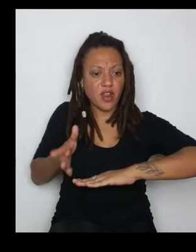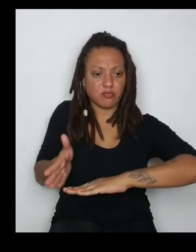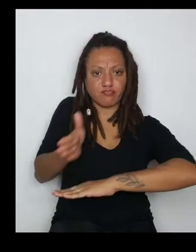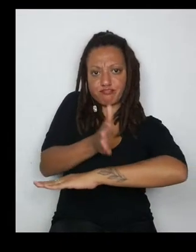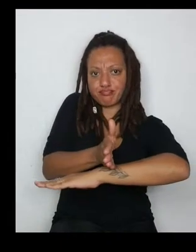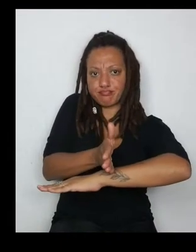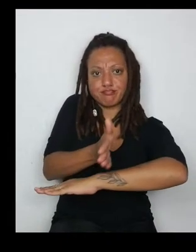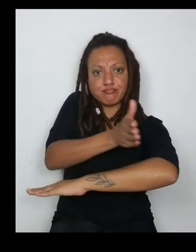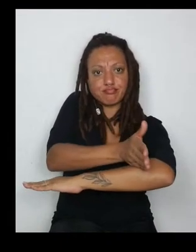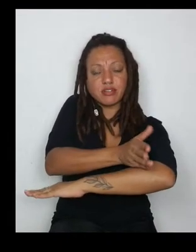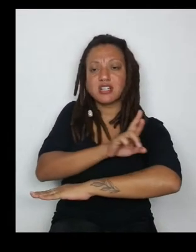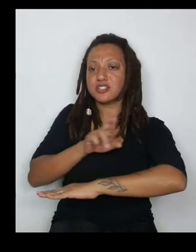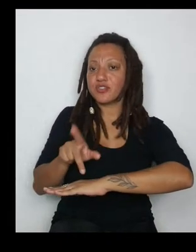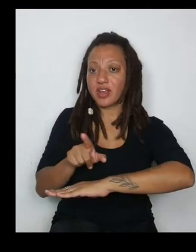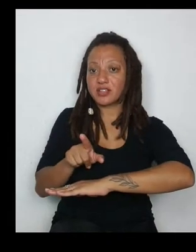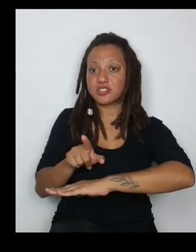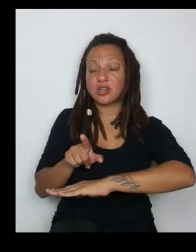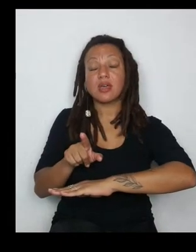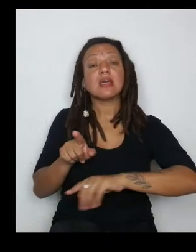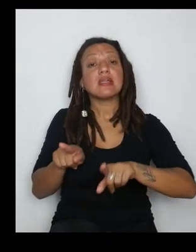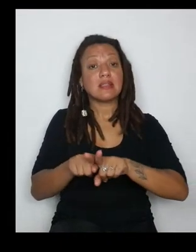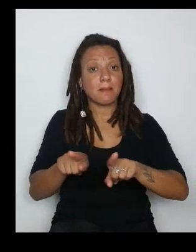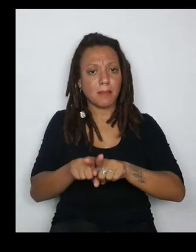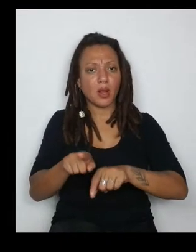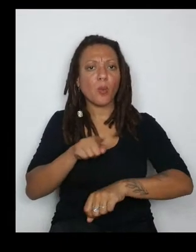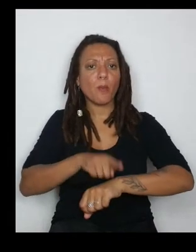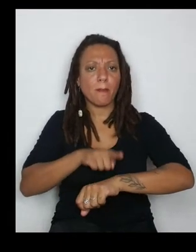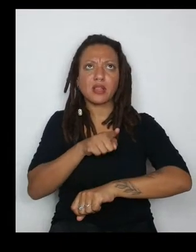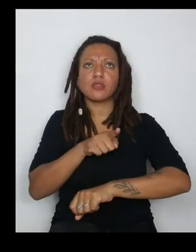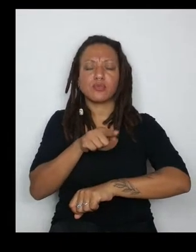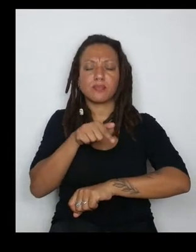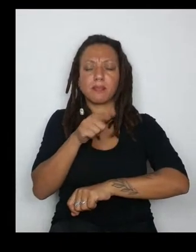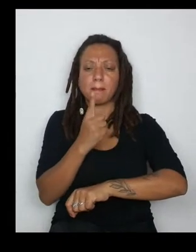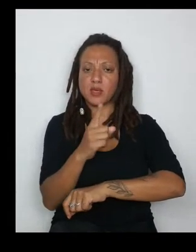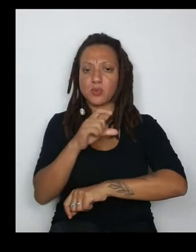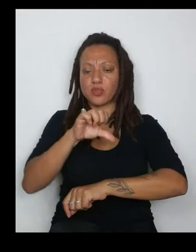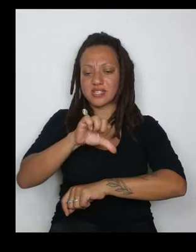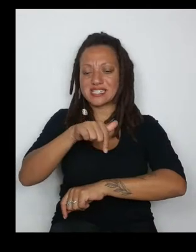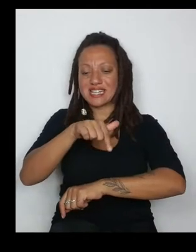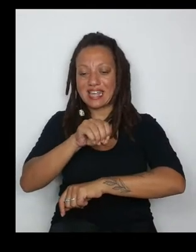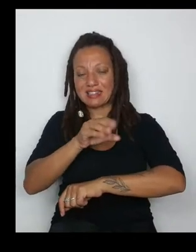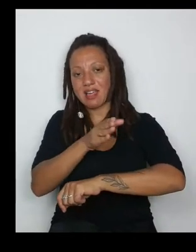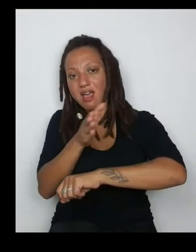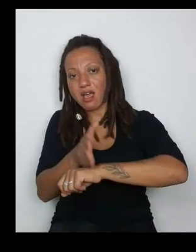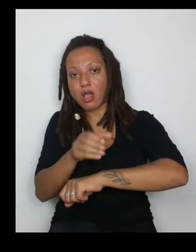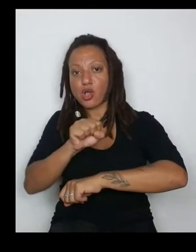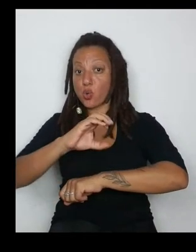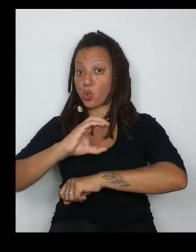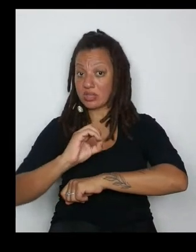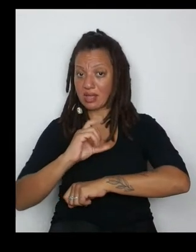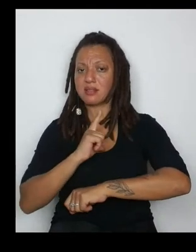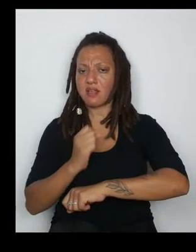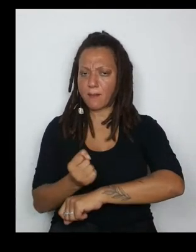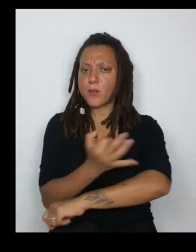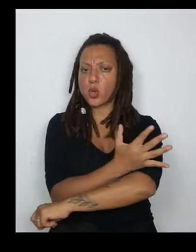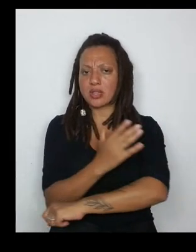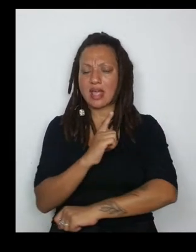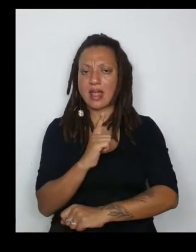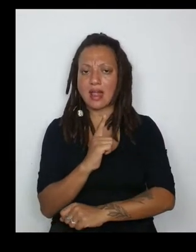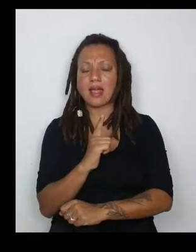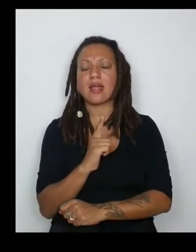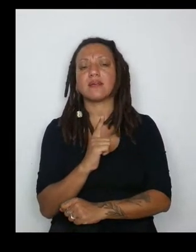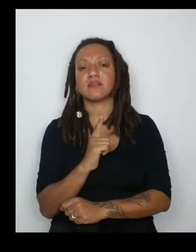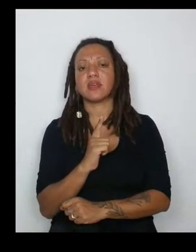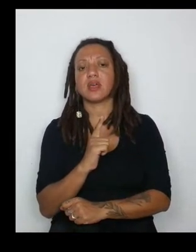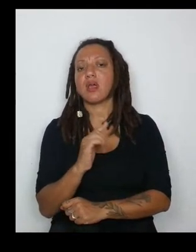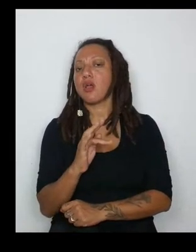radical moments in the 70s and 80s or the old modernist formalist autonomous gogan was